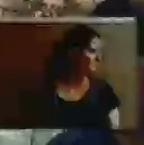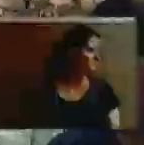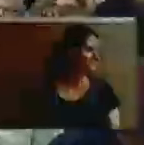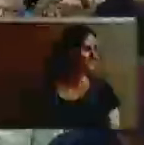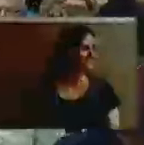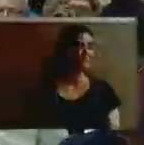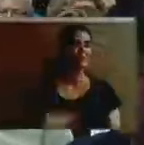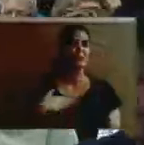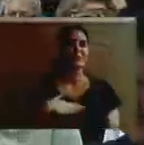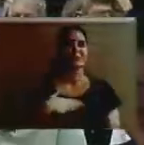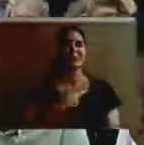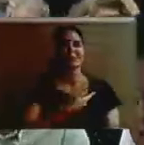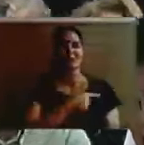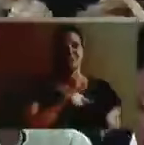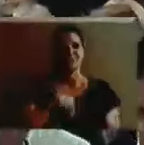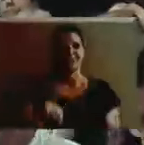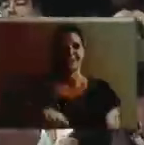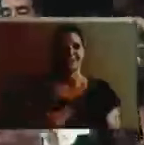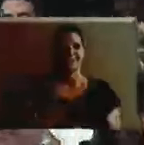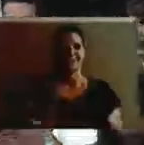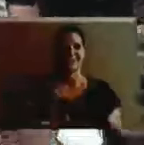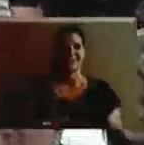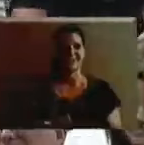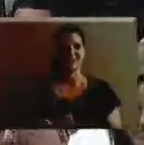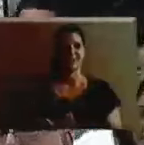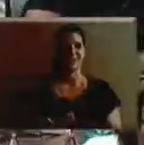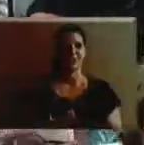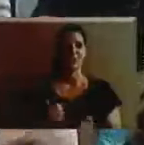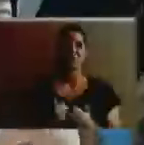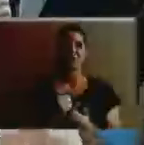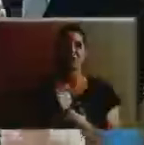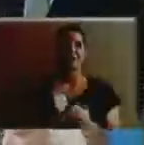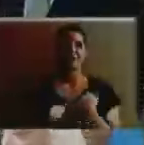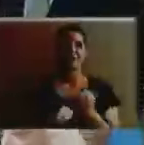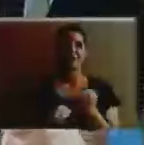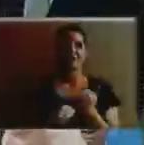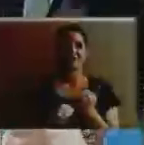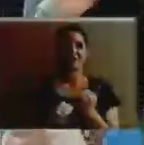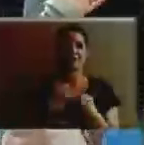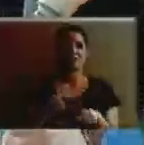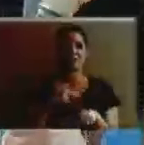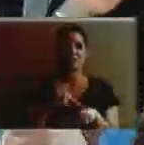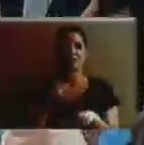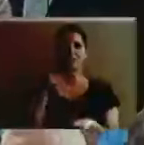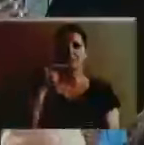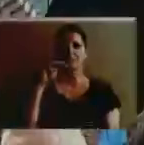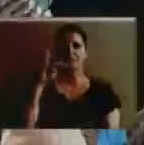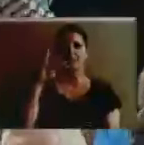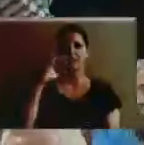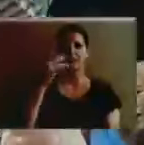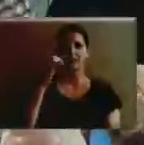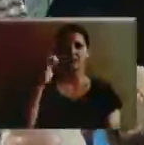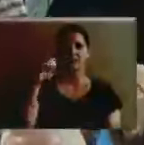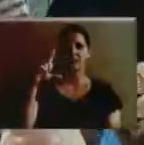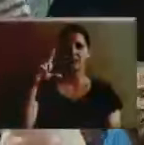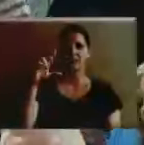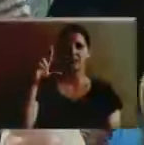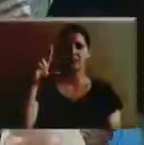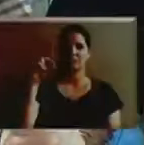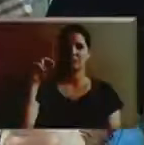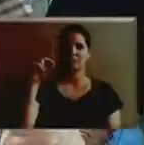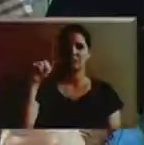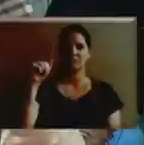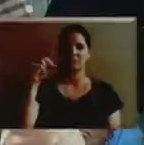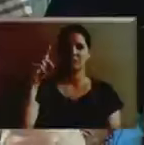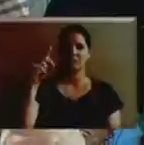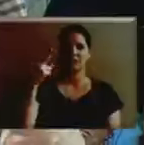We're so pleased that you're here. You are accompanied by Assistant Principal Michael Roadhouse, and I think a friend, a retired teacher